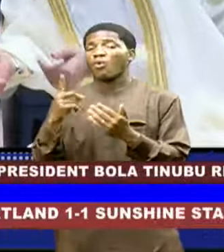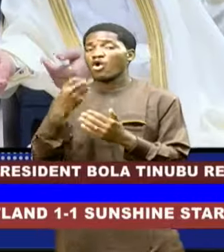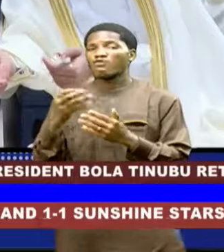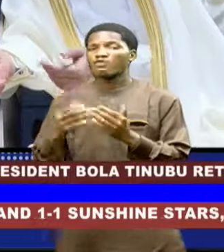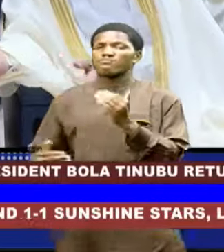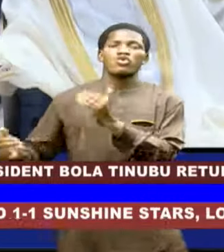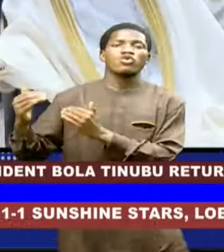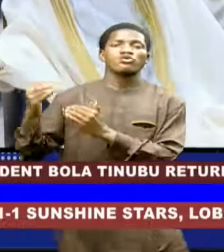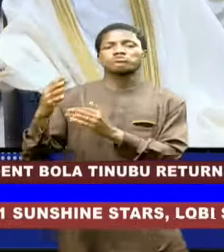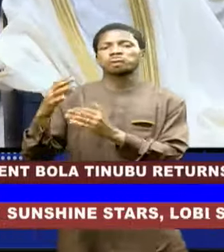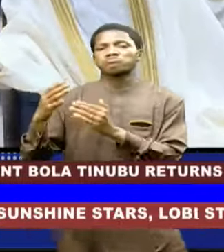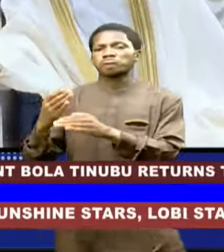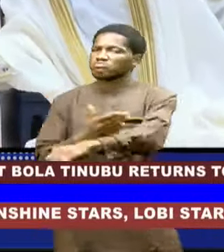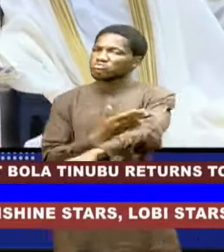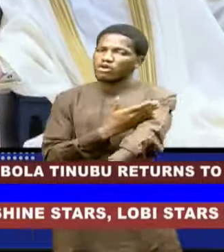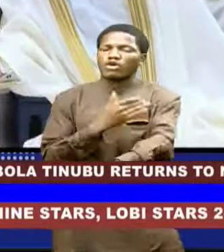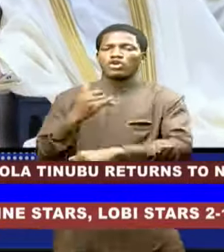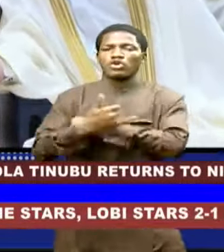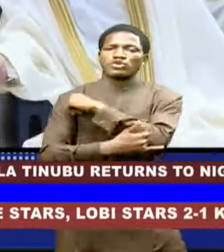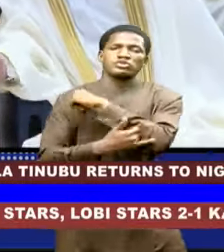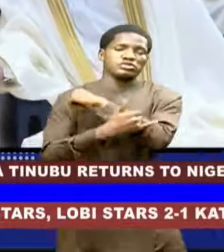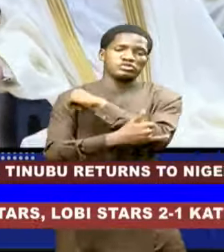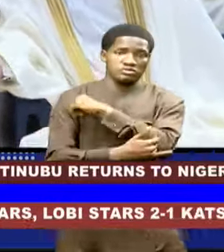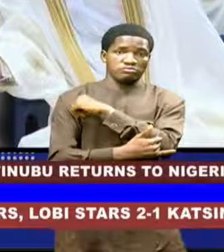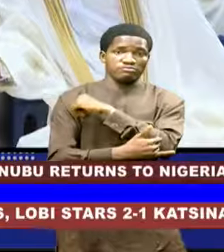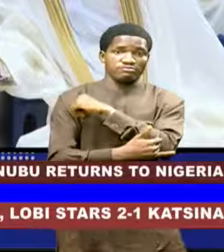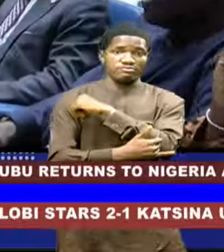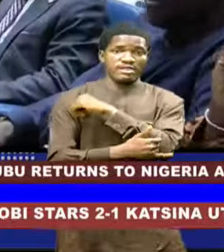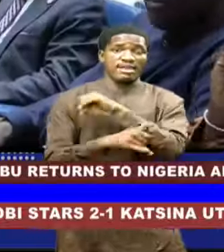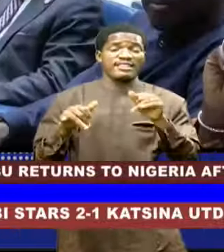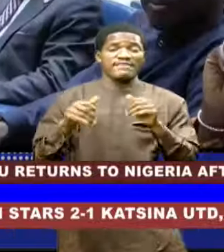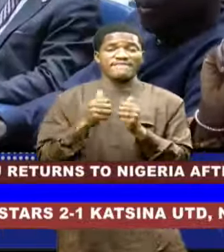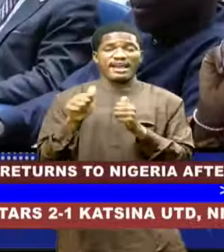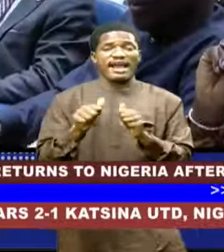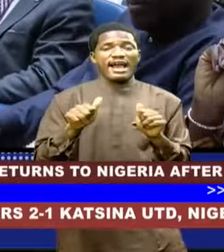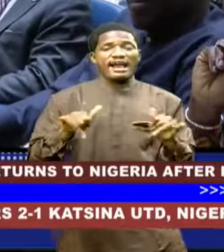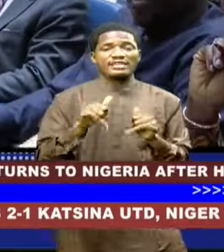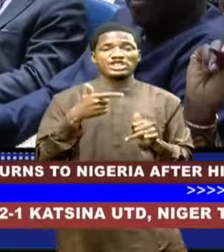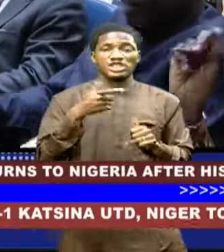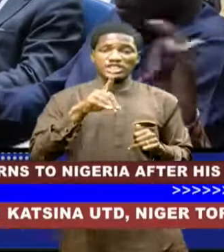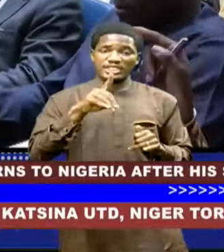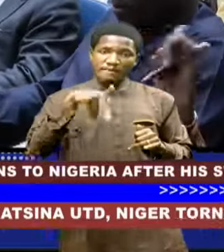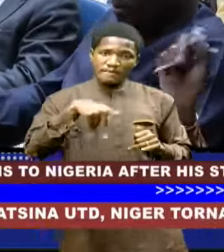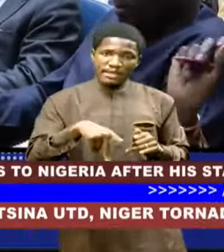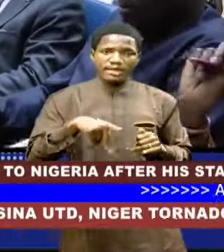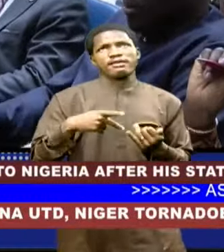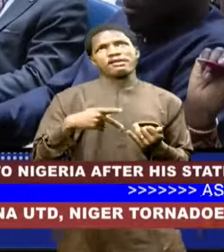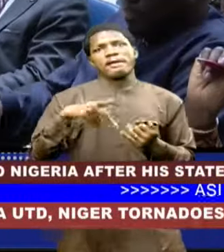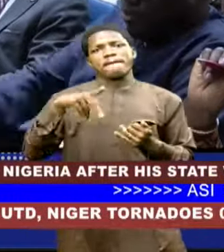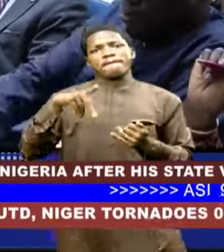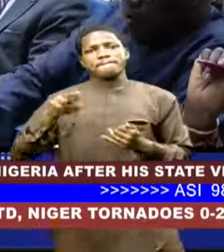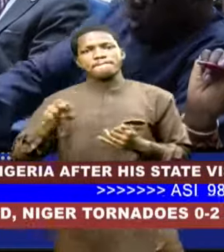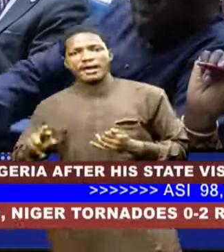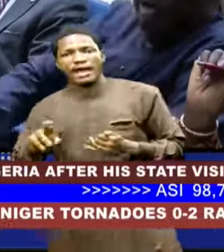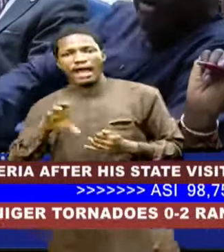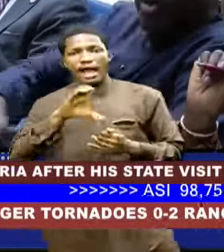as GDP per capita is concerned, they are about number four after Luxembourg